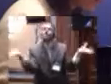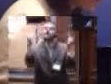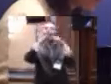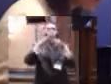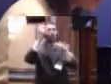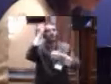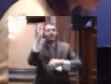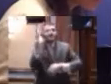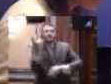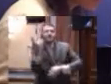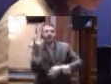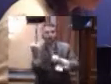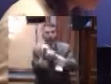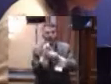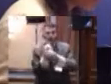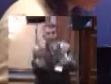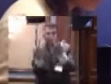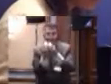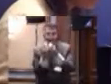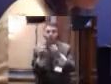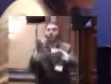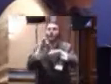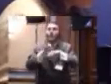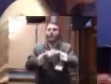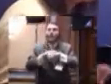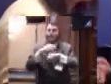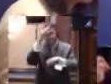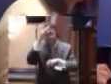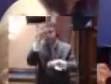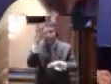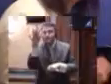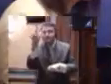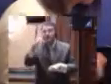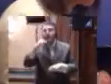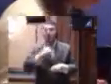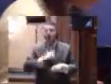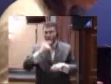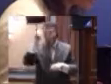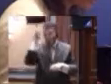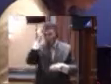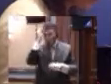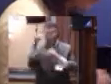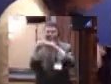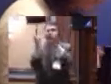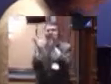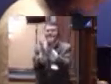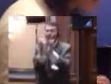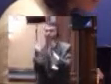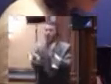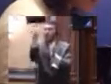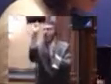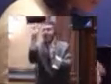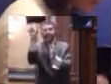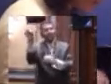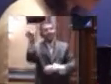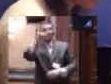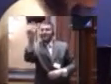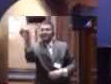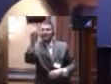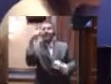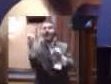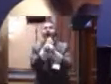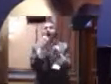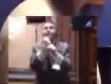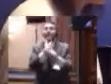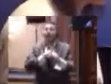need the confidence in their impartiality. They need to operate with no pressure from either side, close